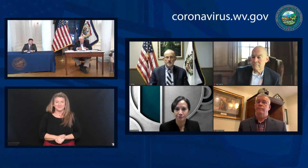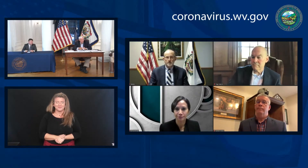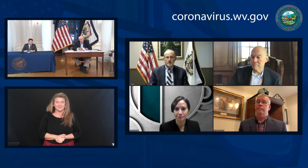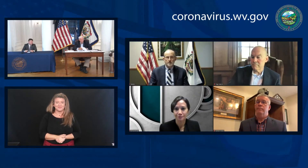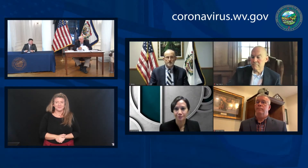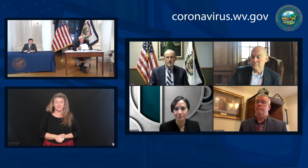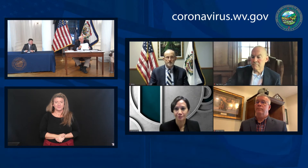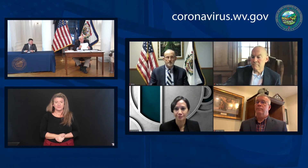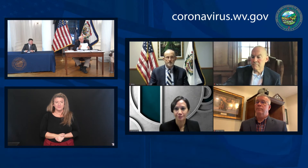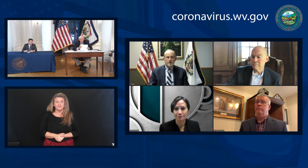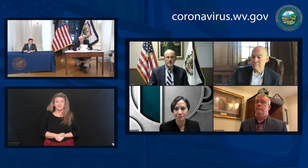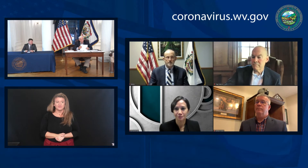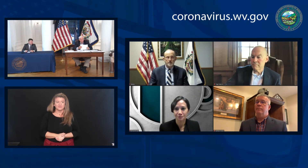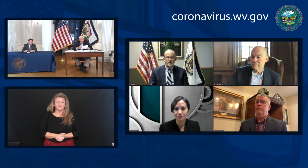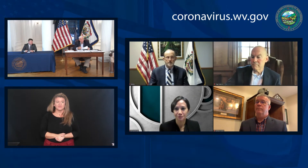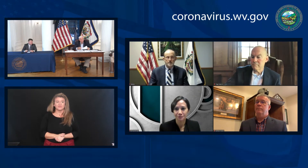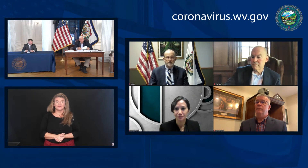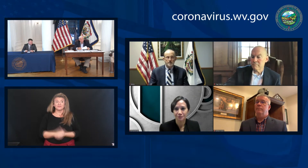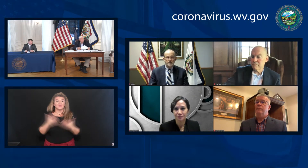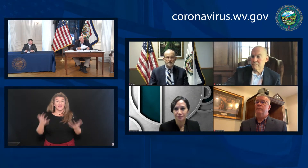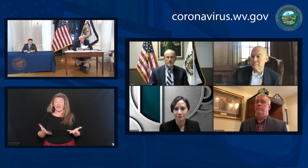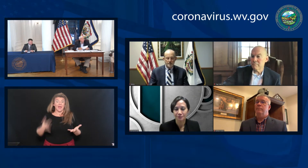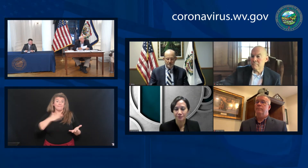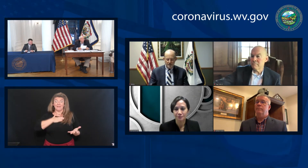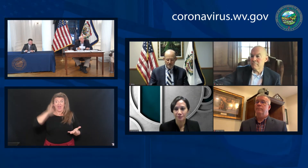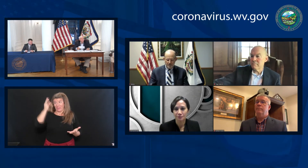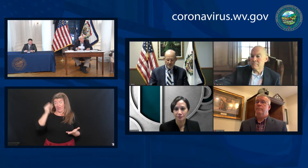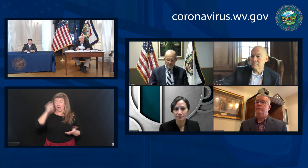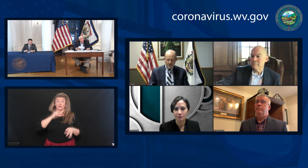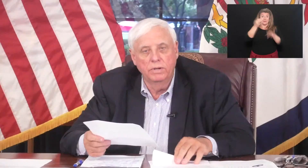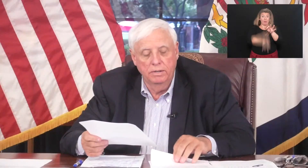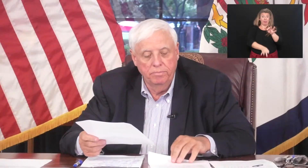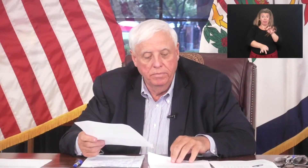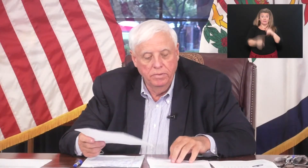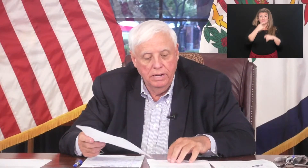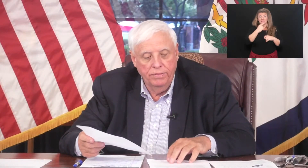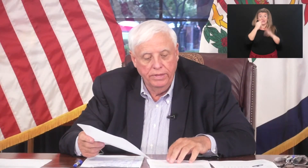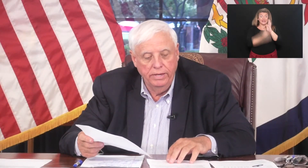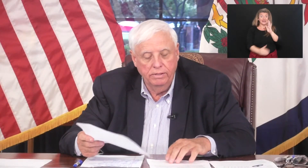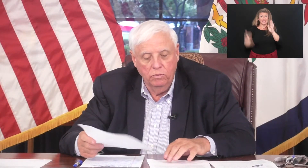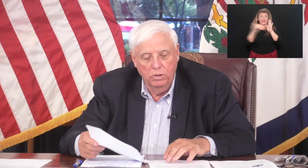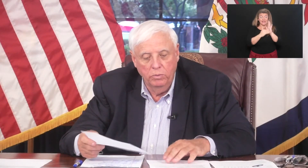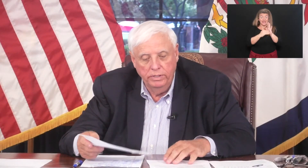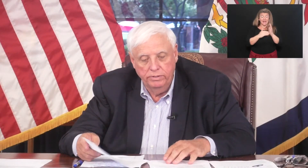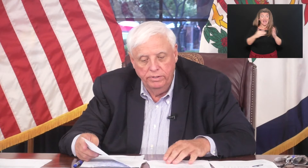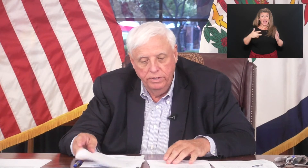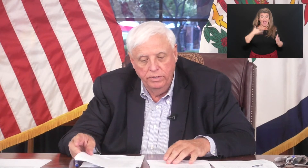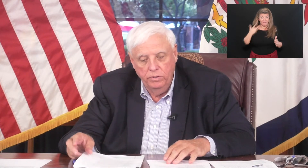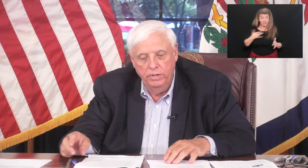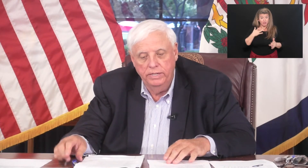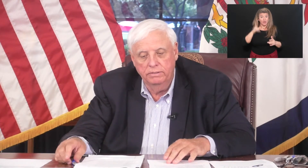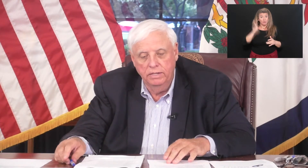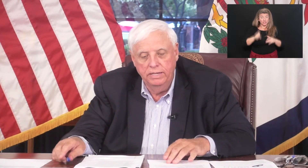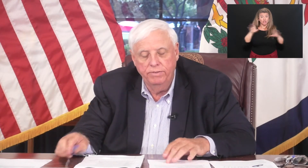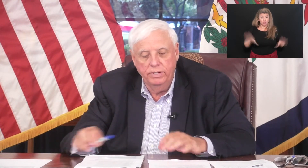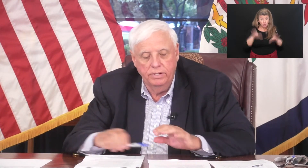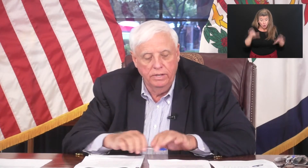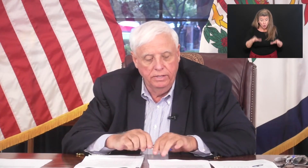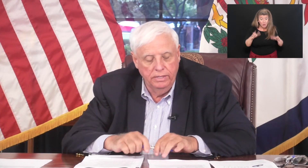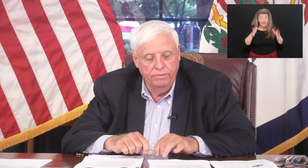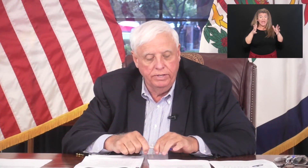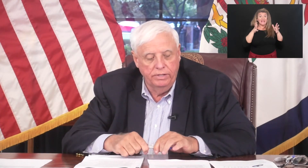My thoughts are just as simple as I've said over and over. I think that what we should do is leave